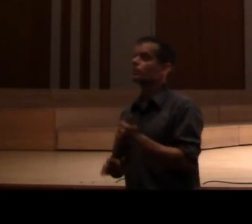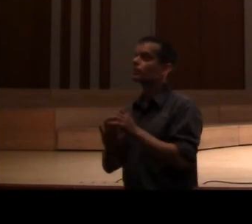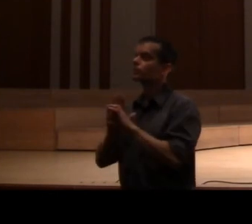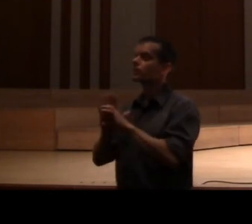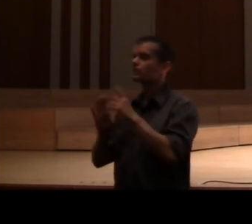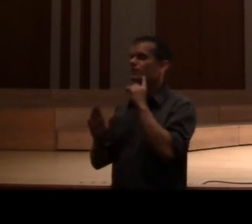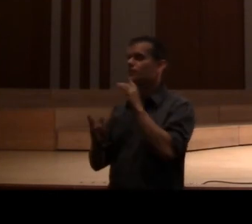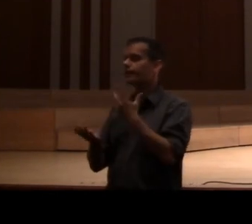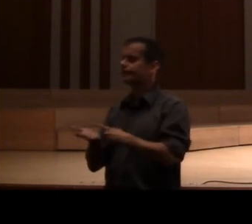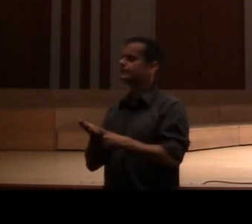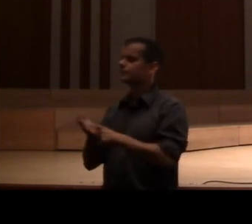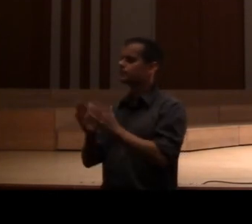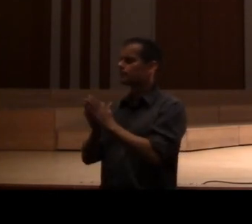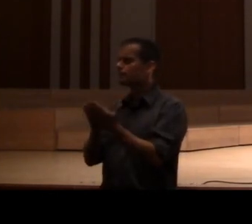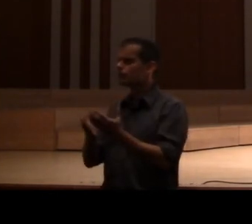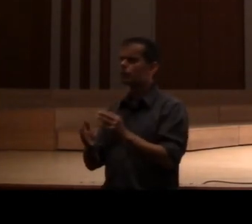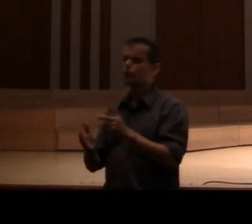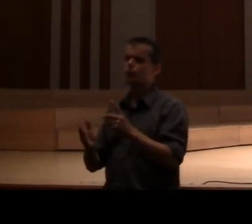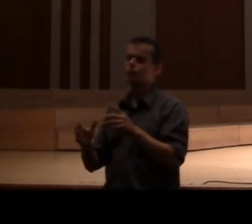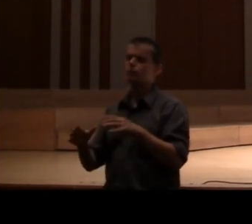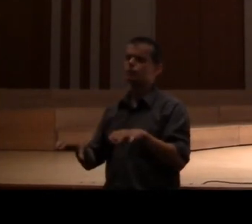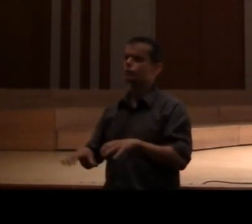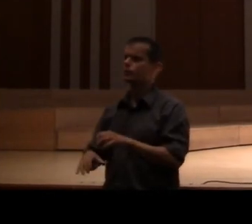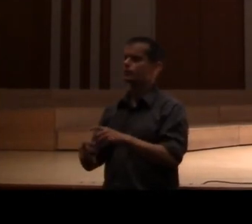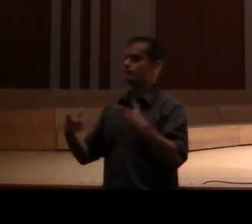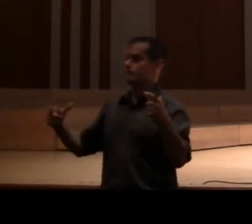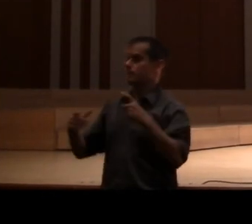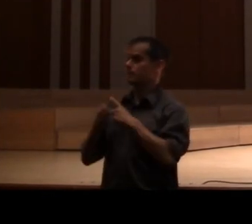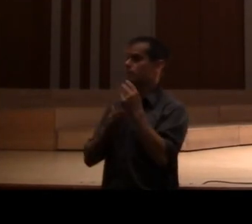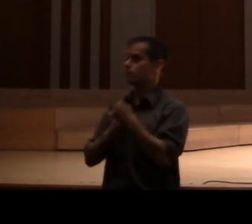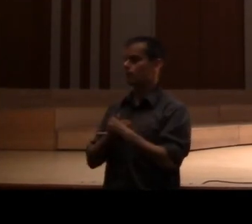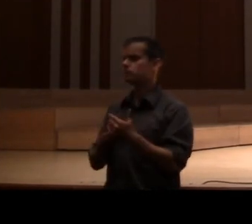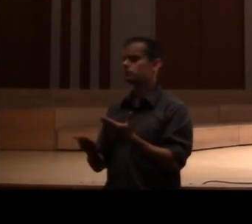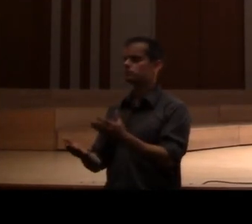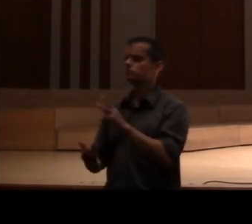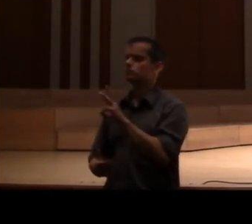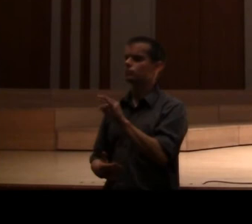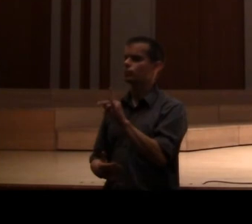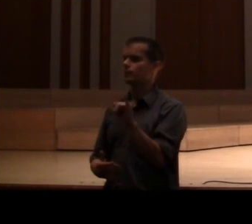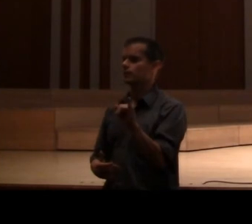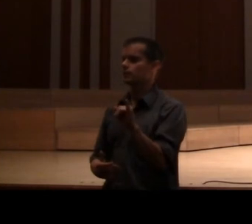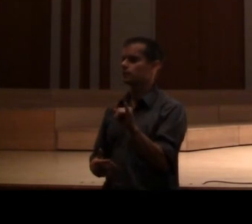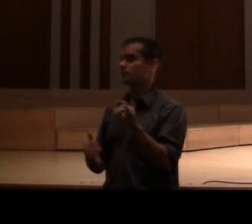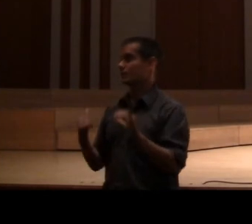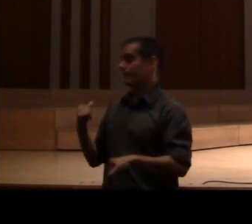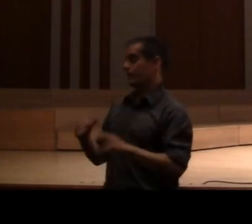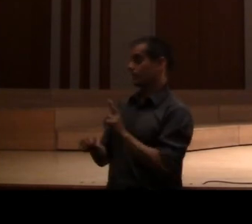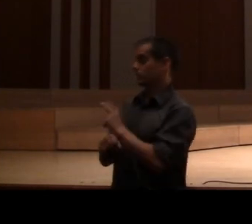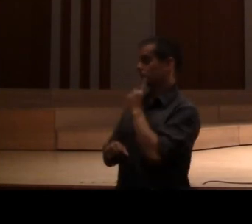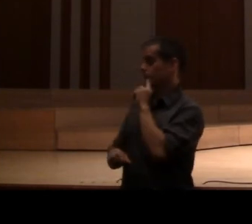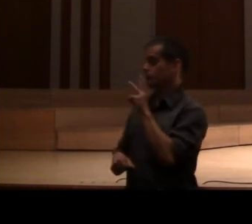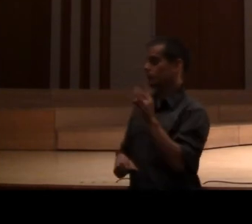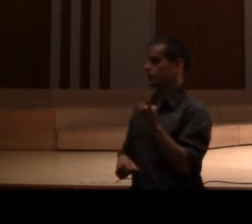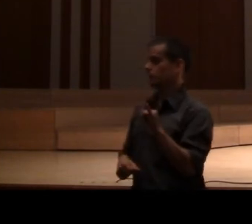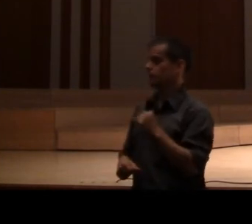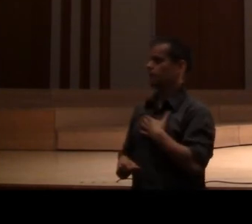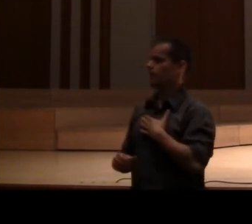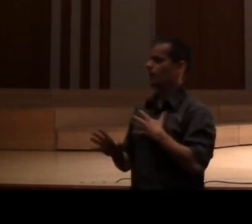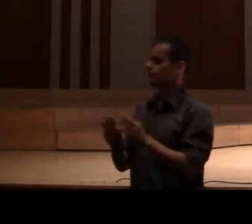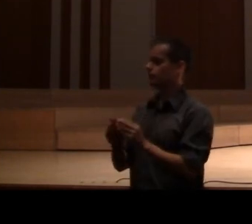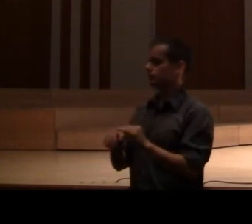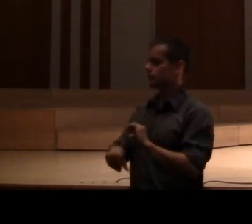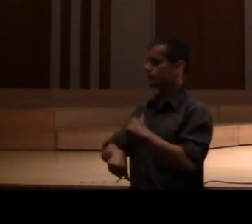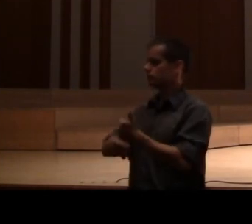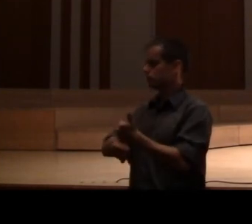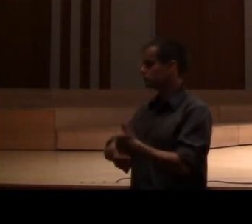or any other big projects for students, would be something like a wiki. So this is a wiki space that I used for the conference I organized, TEDx Redmond, but I think it